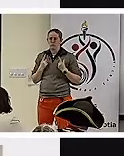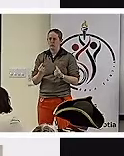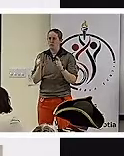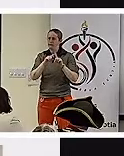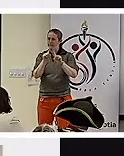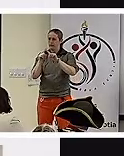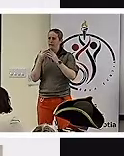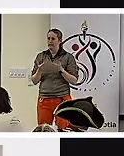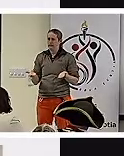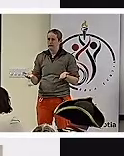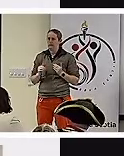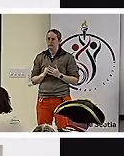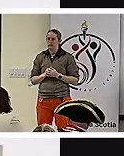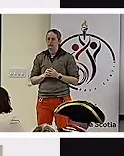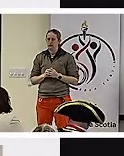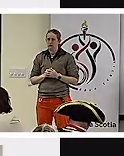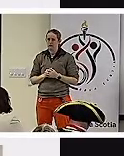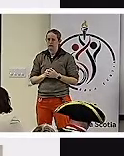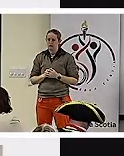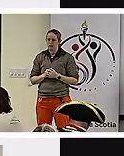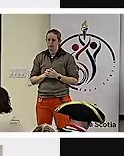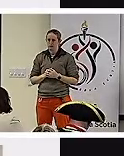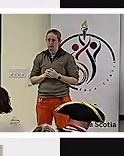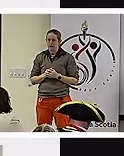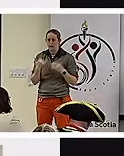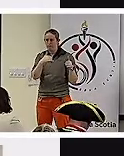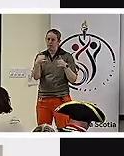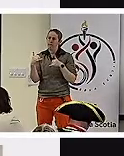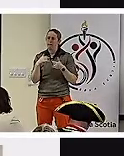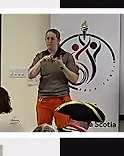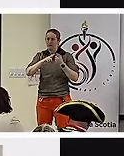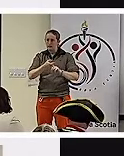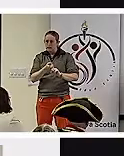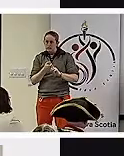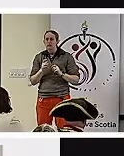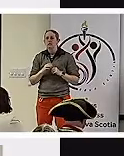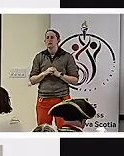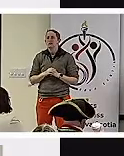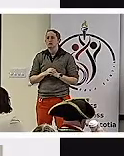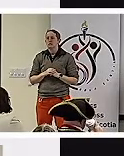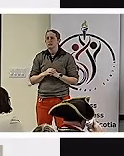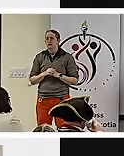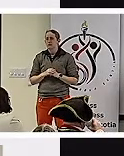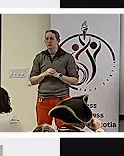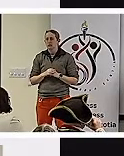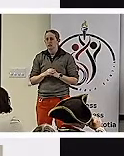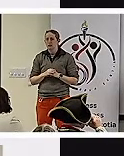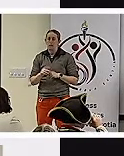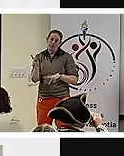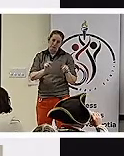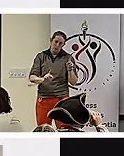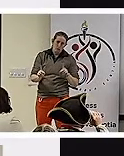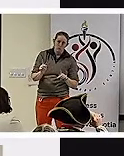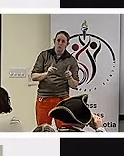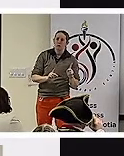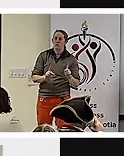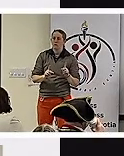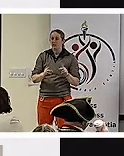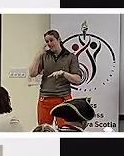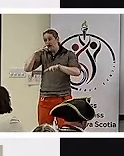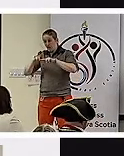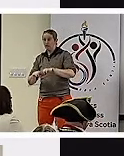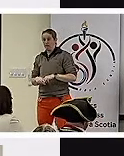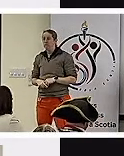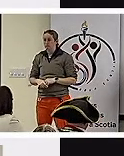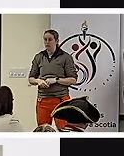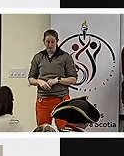and hang around with our friends and the people and have fun.